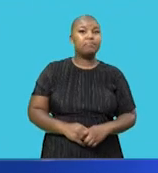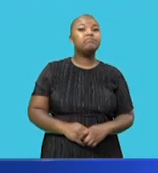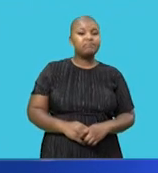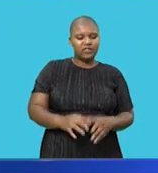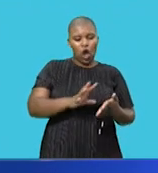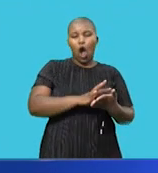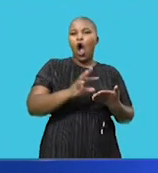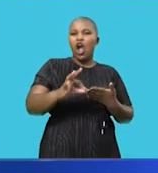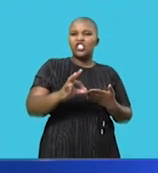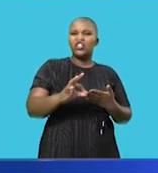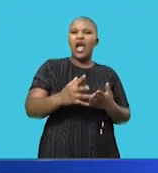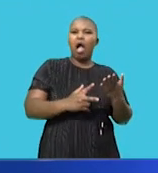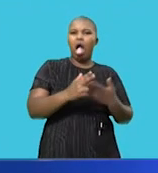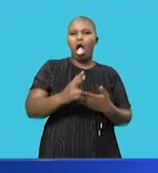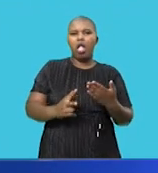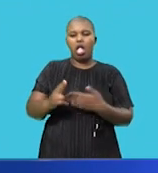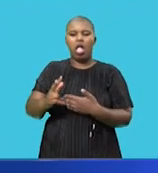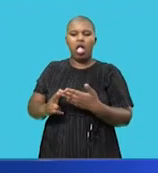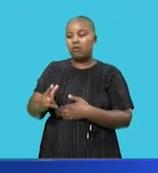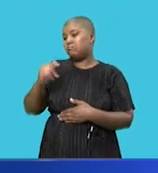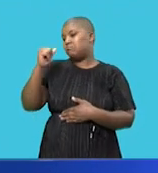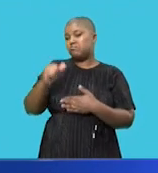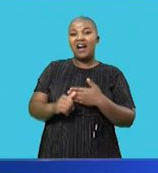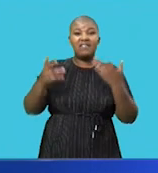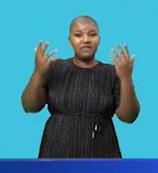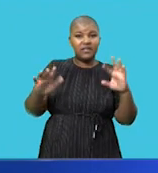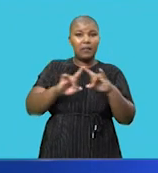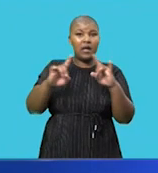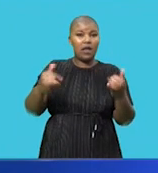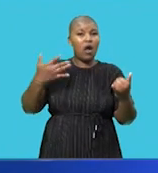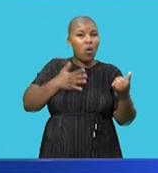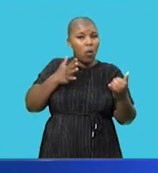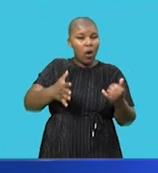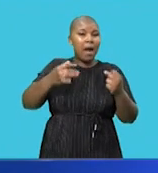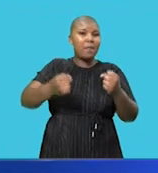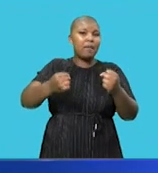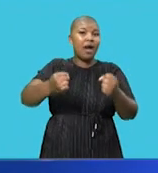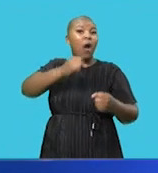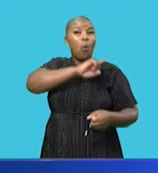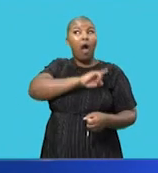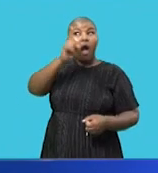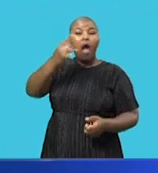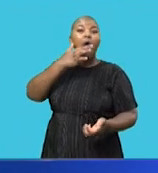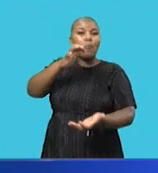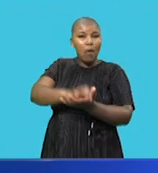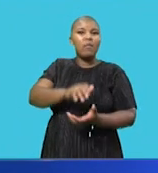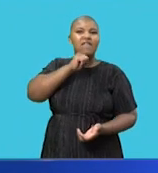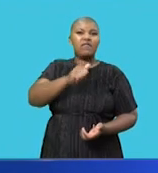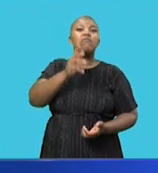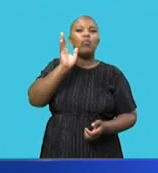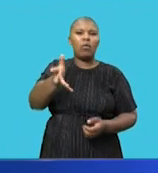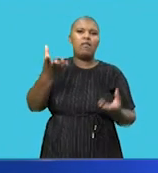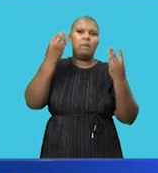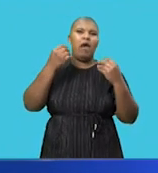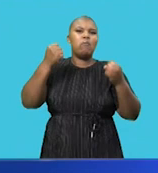di fedileng kgweding ya Hlakubele monongwaha, ba bolela ha Lefapha la Bophelo bo Botle le ba tshepisitse hore le tlile ho tsoseletsa dikonteraka tsa bona fela la